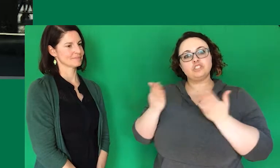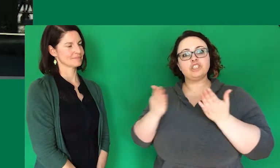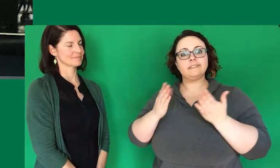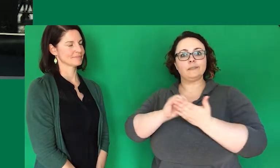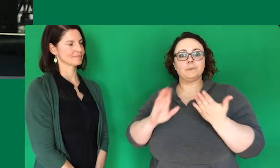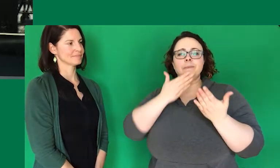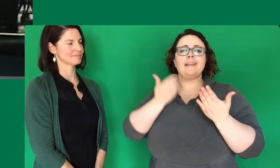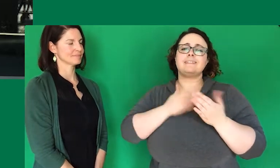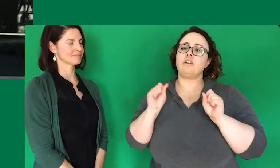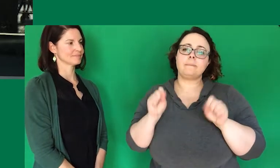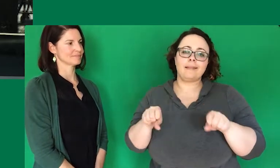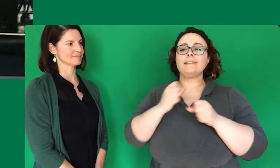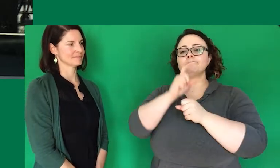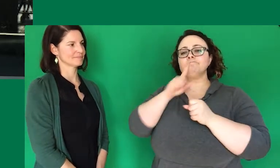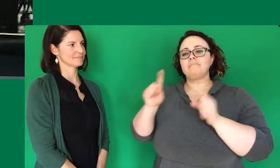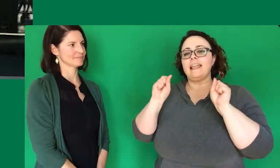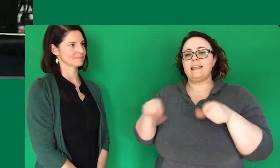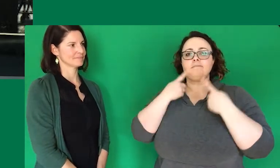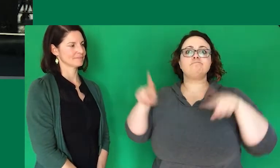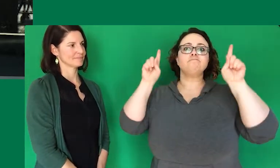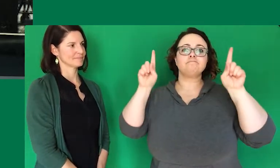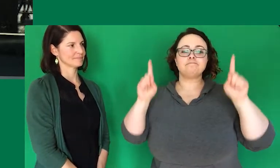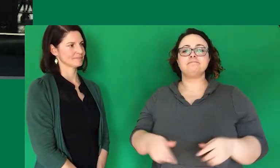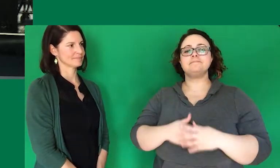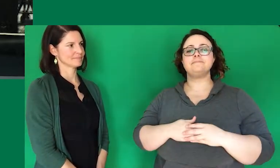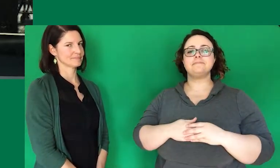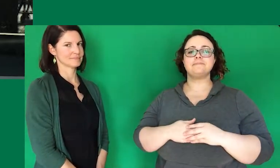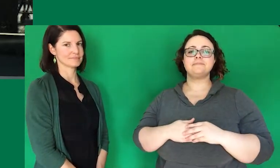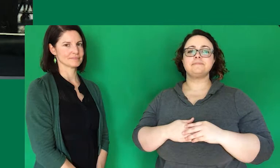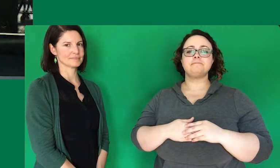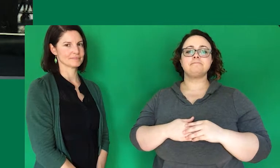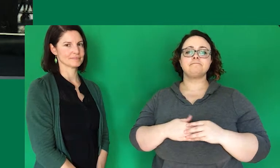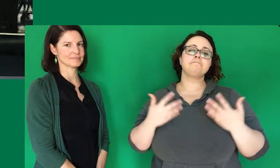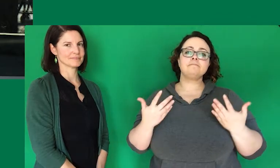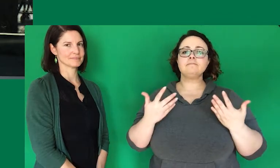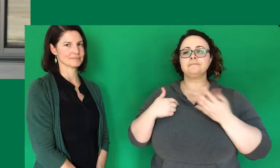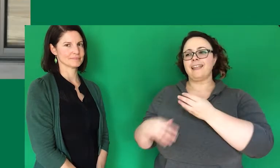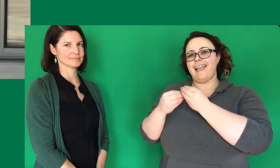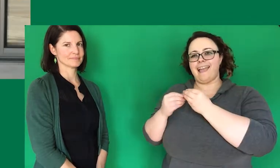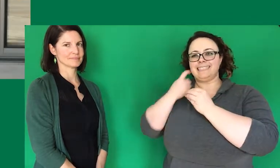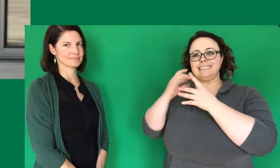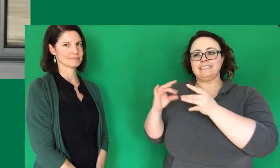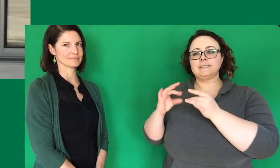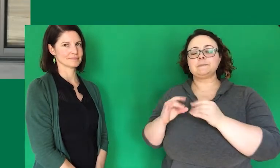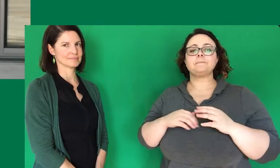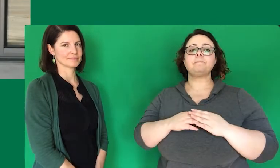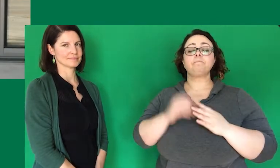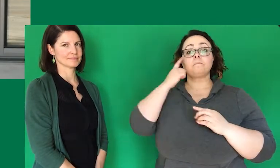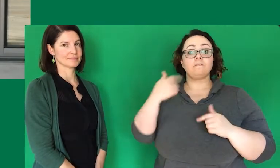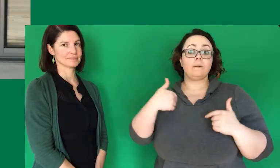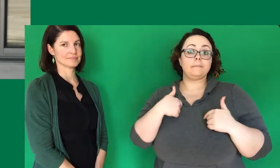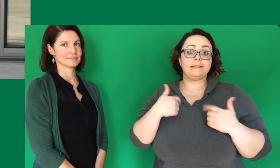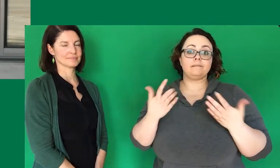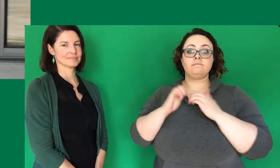we're really serving our students to the best of our ability and ensuring that they can be as successful as possible. So adding on to what Noah said,